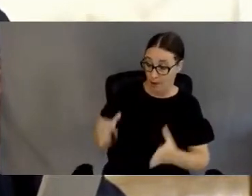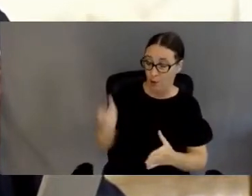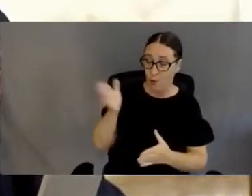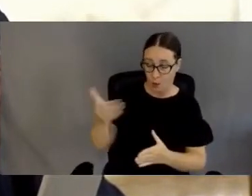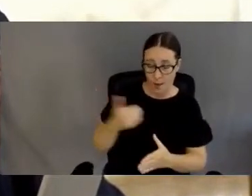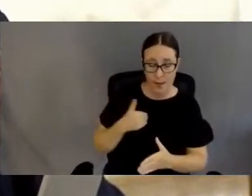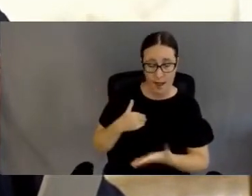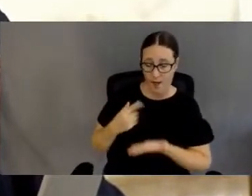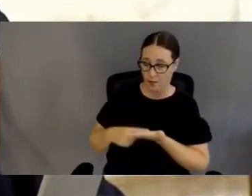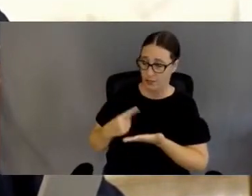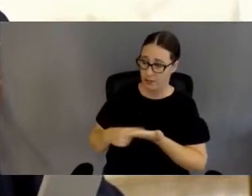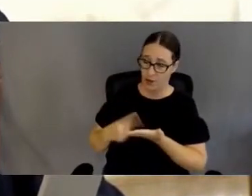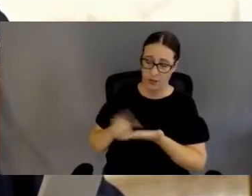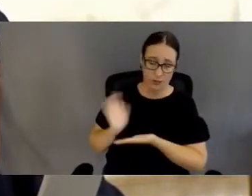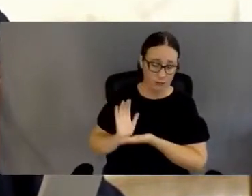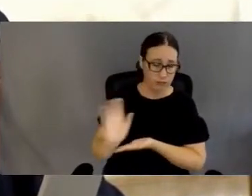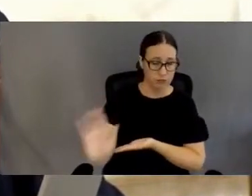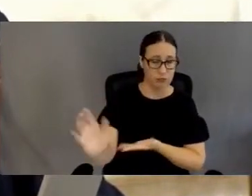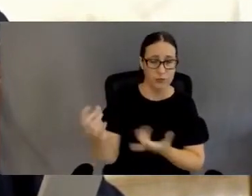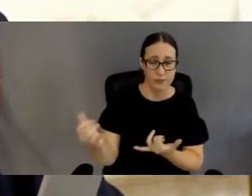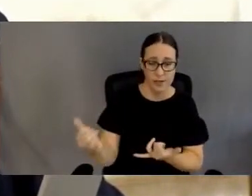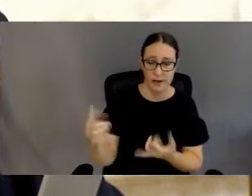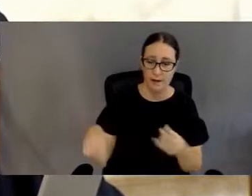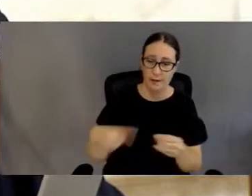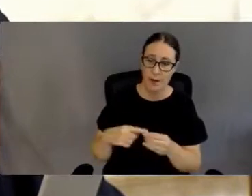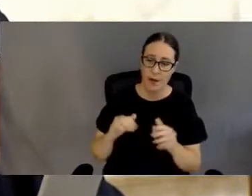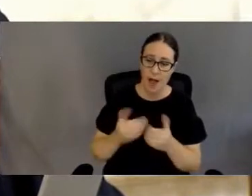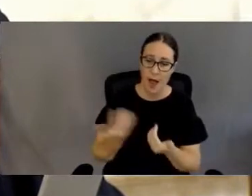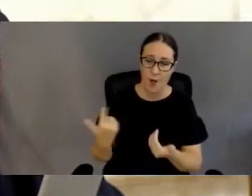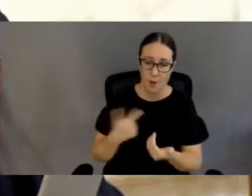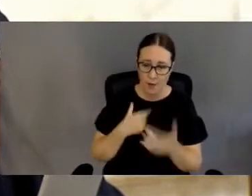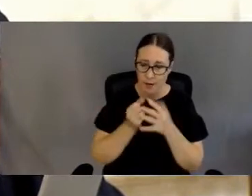conversations throughout the day in terms of how we reach